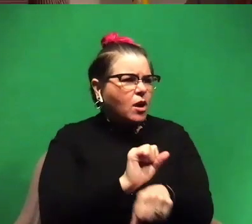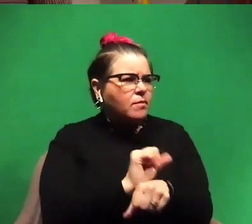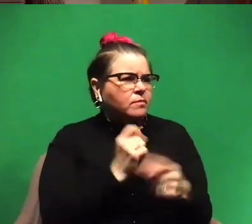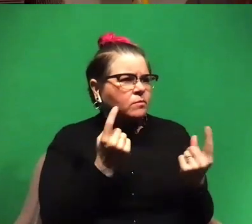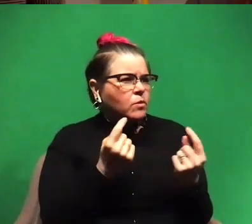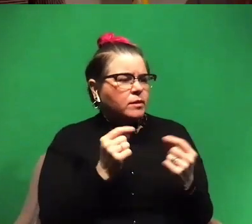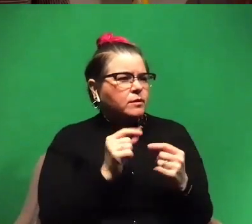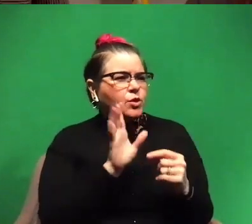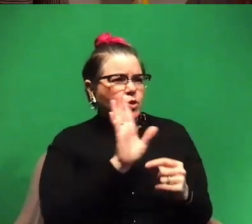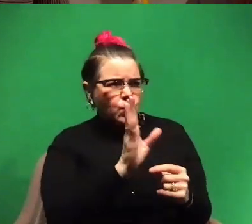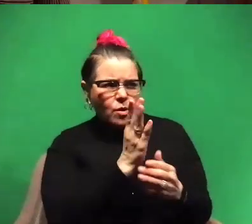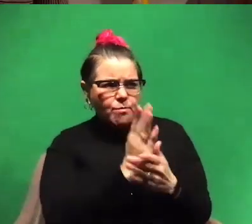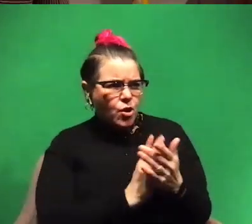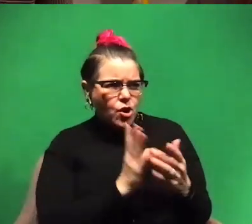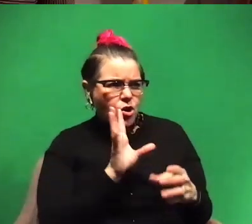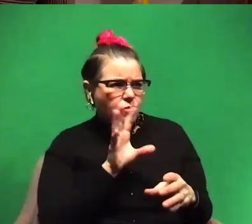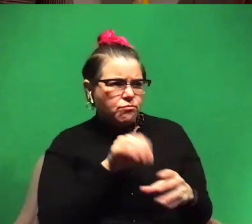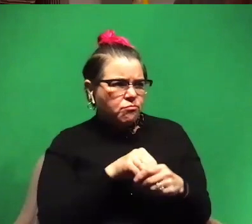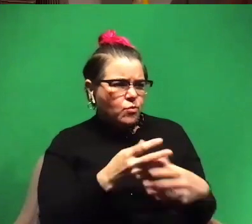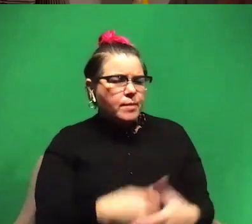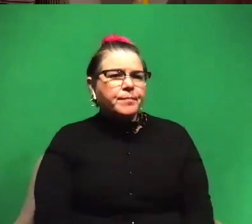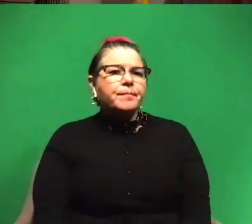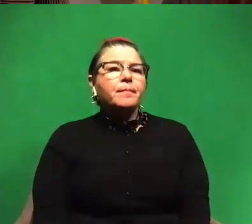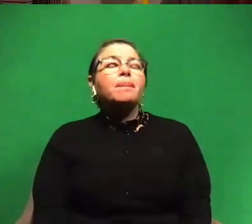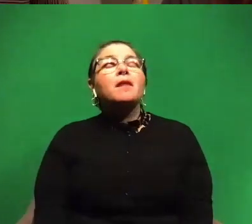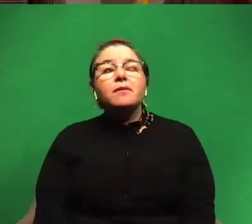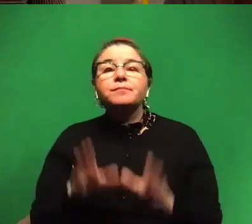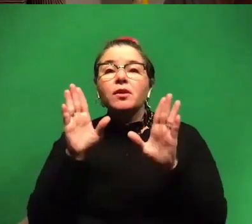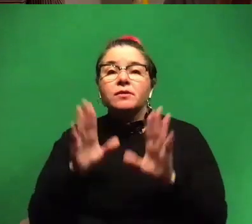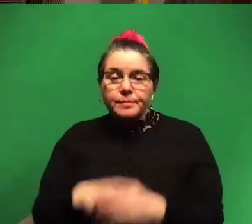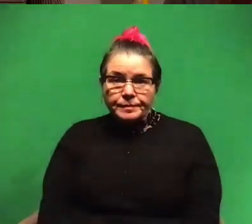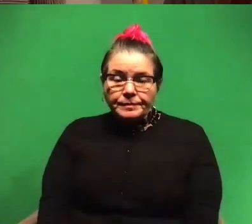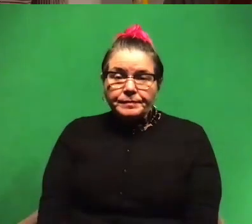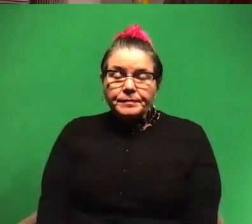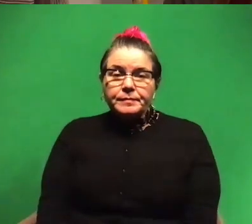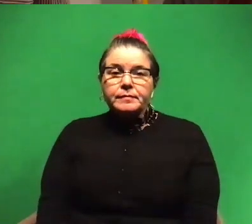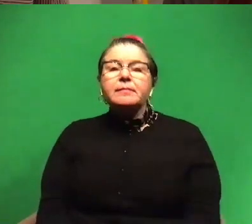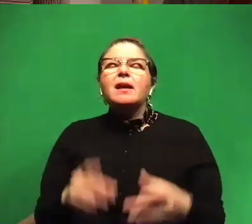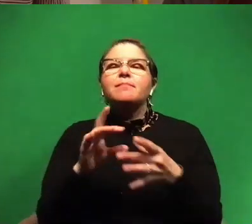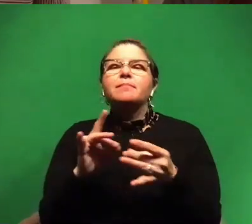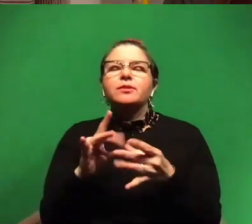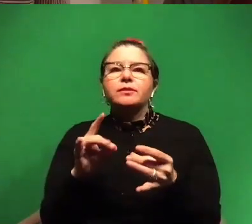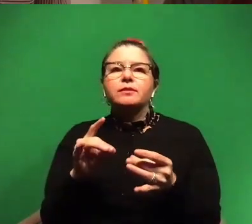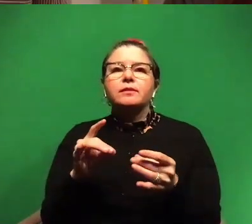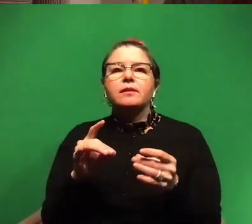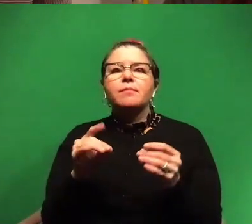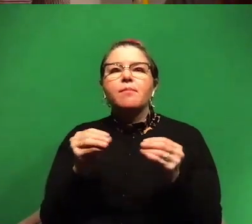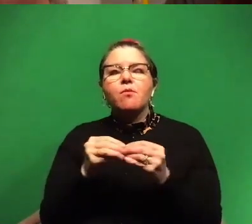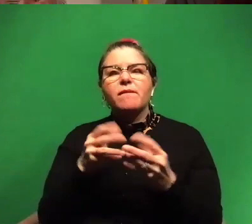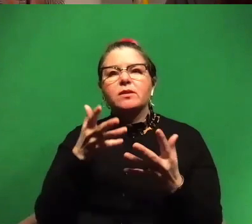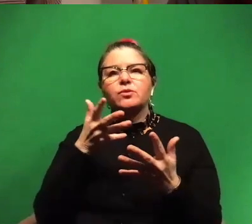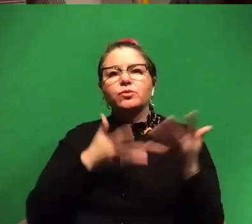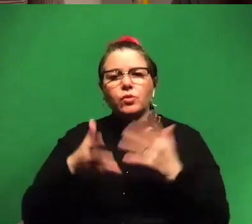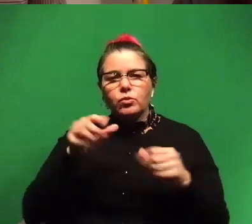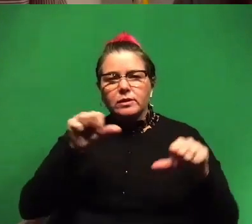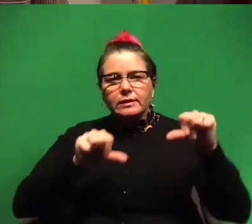where do you fit into the whole thing? Awesome. So as I mentioned, I'm kind of more of the social scientist.